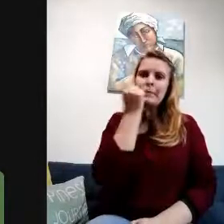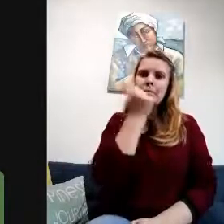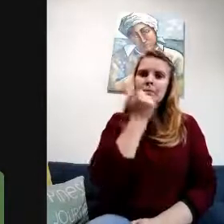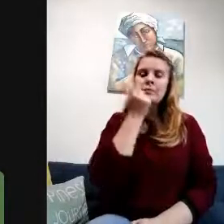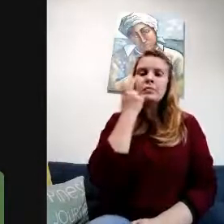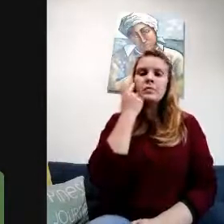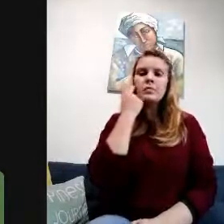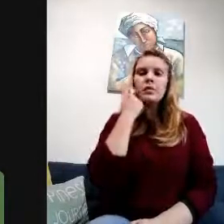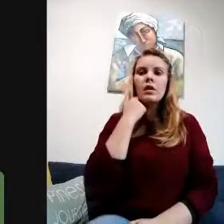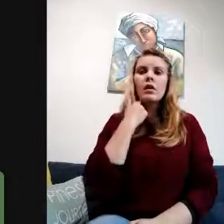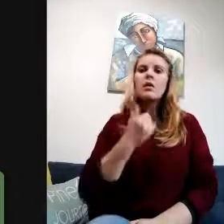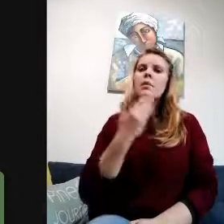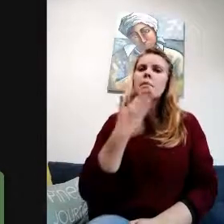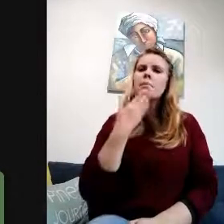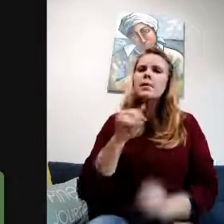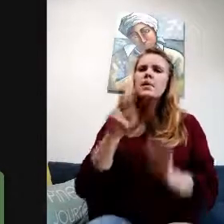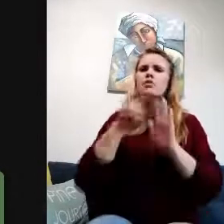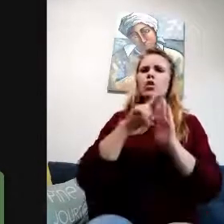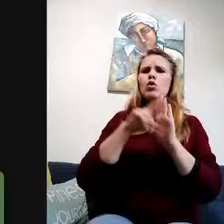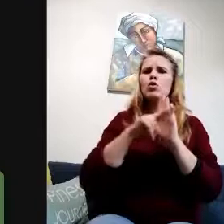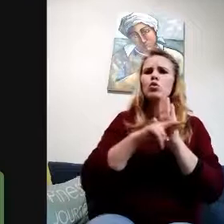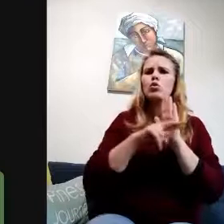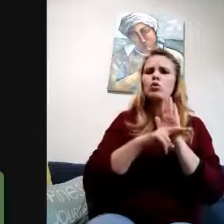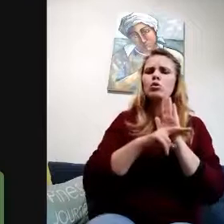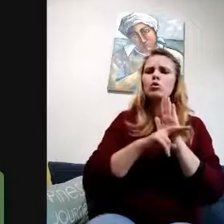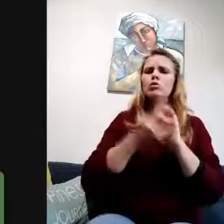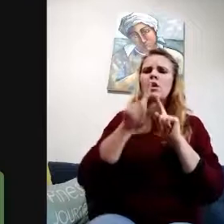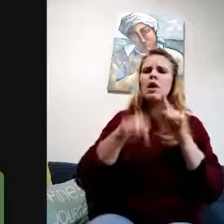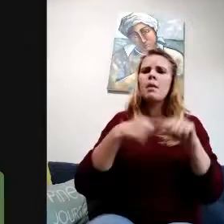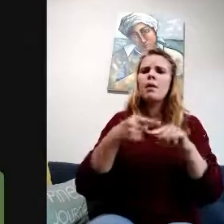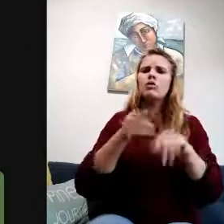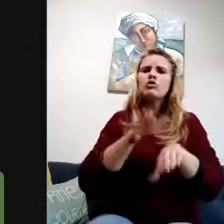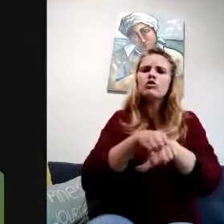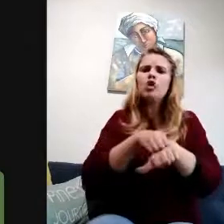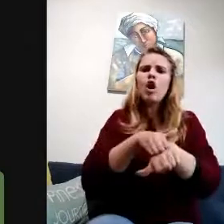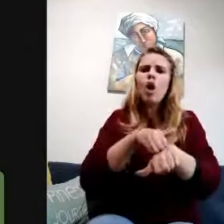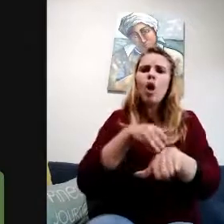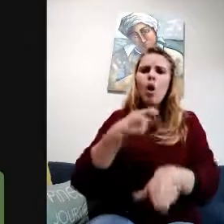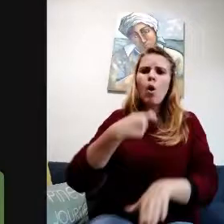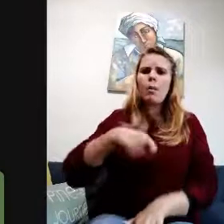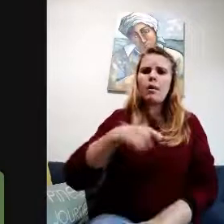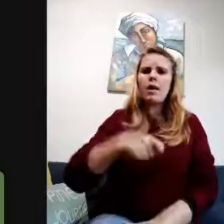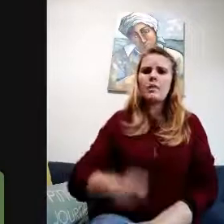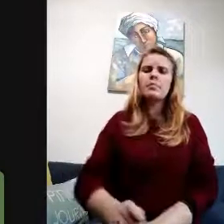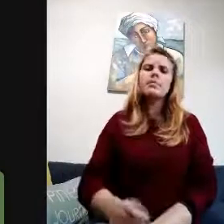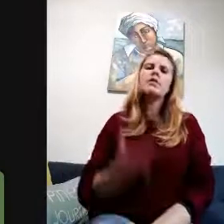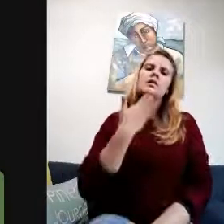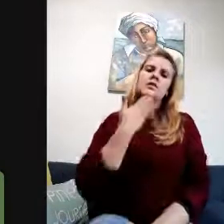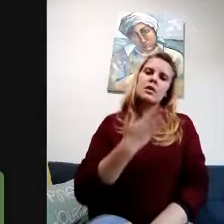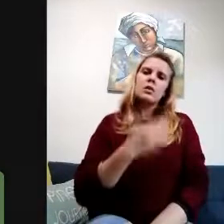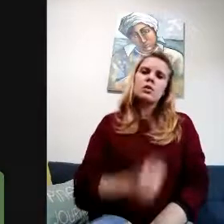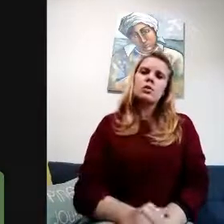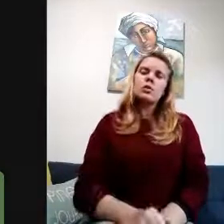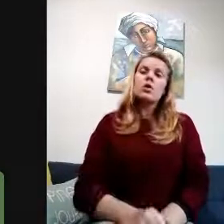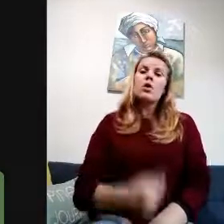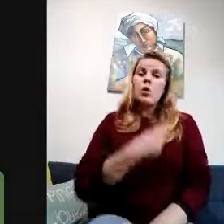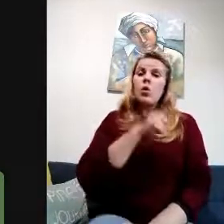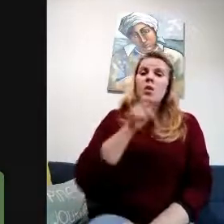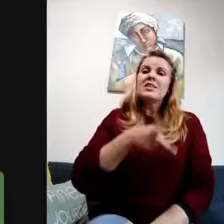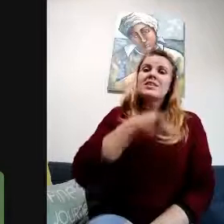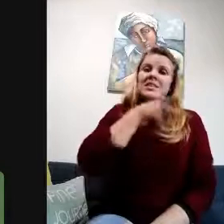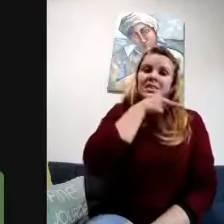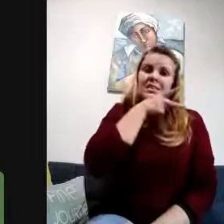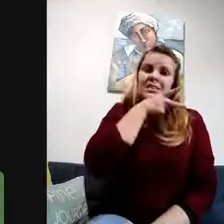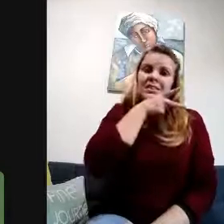regulations that will be in place around slow play? Yeah, thanks, Craig. I think we're going to be very stricter on slow play this